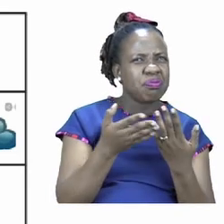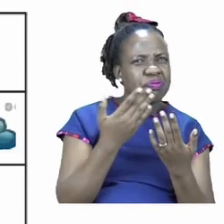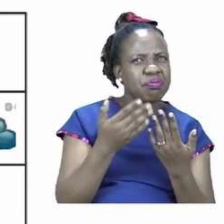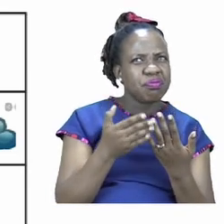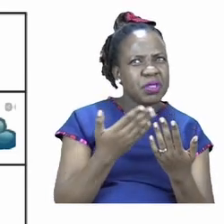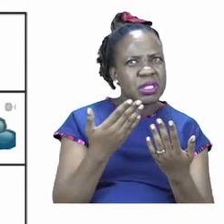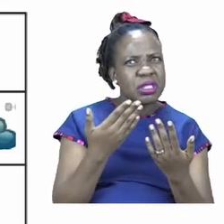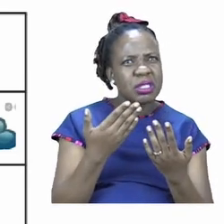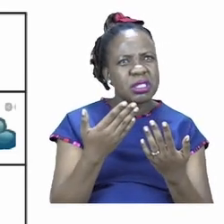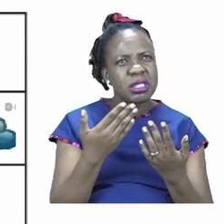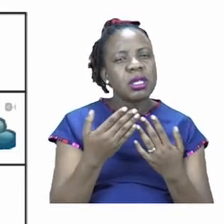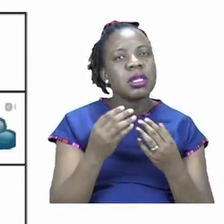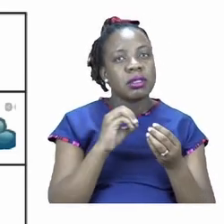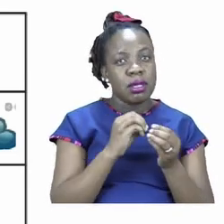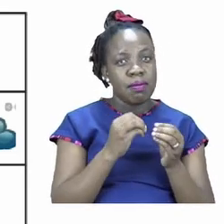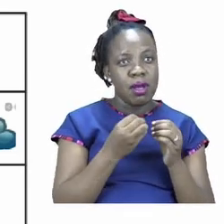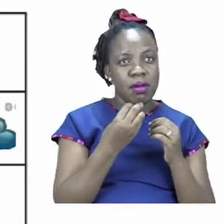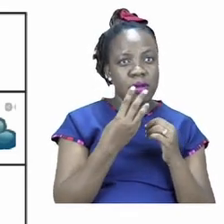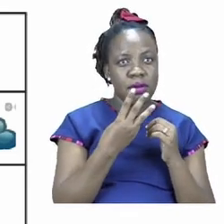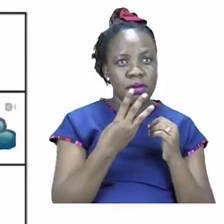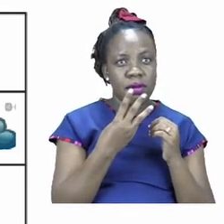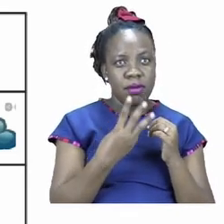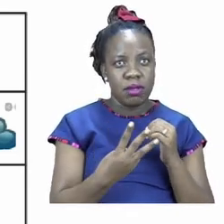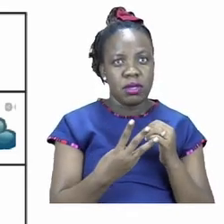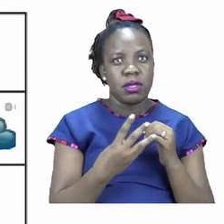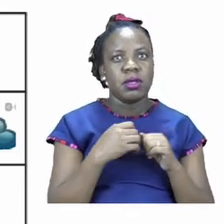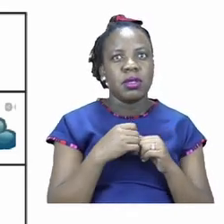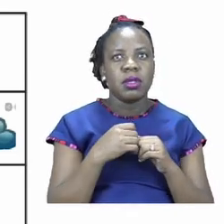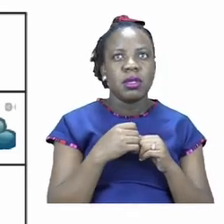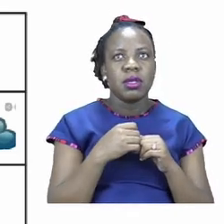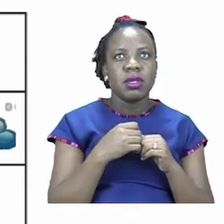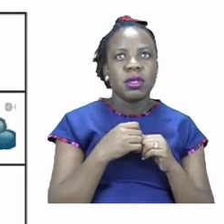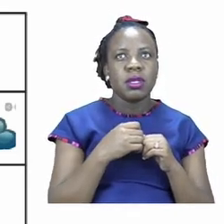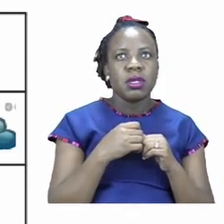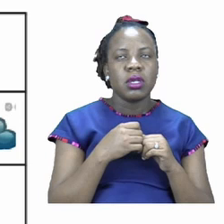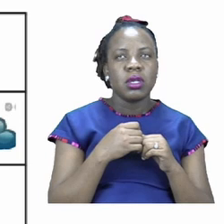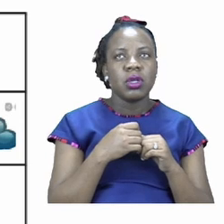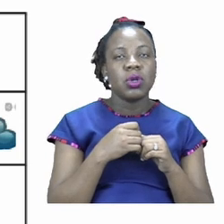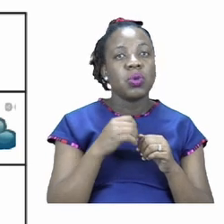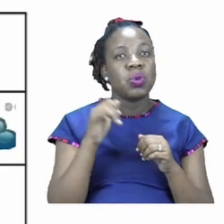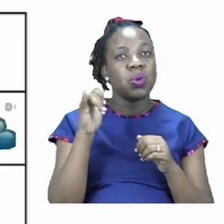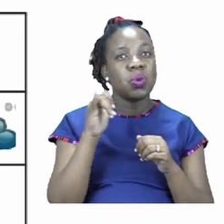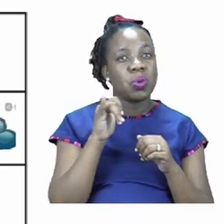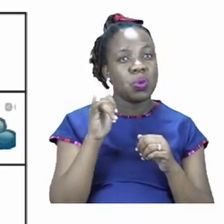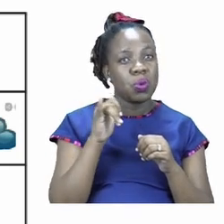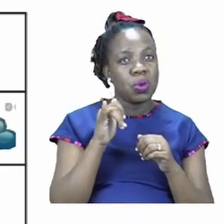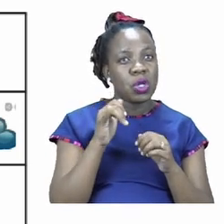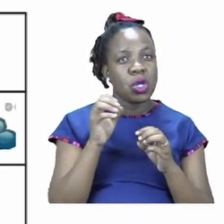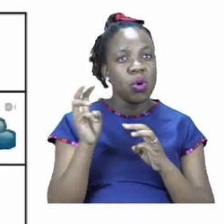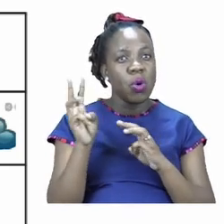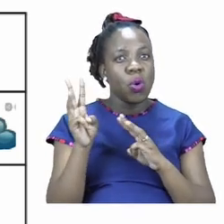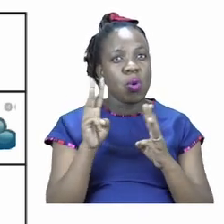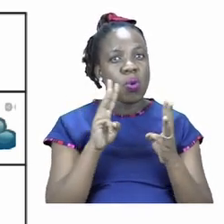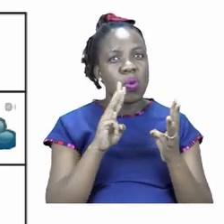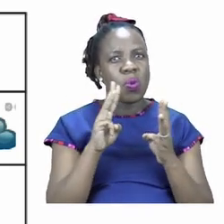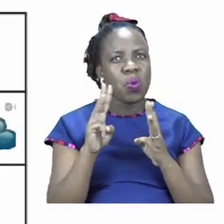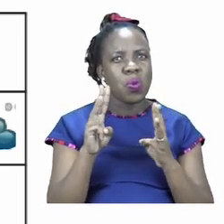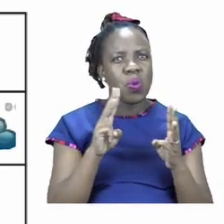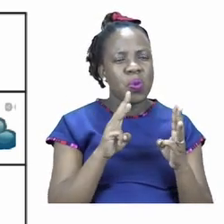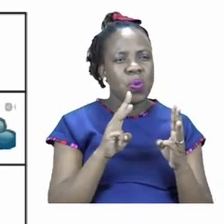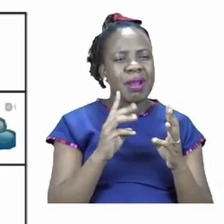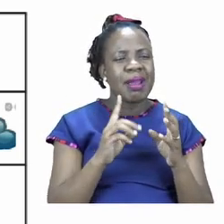weather condition occurred most frequently? Now, the word frequently